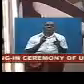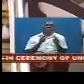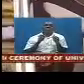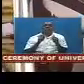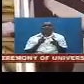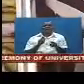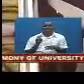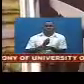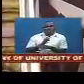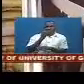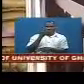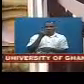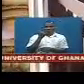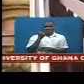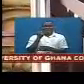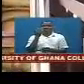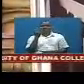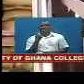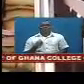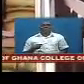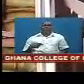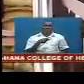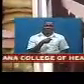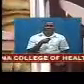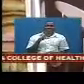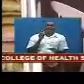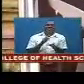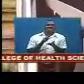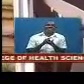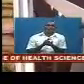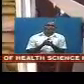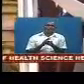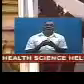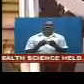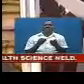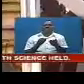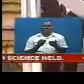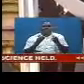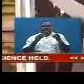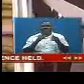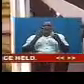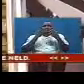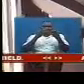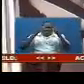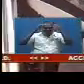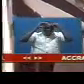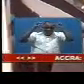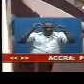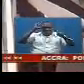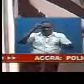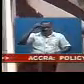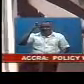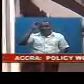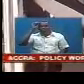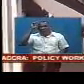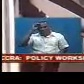And that is why we appreciate our president, his